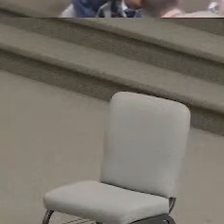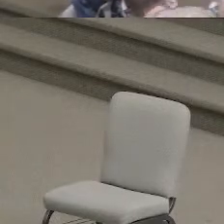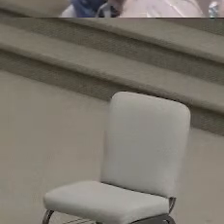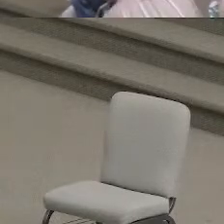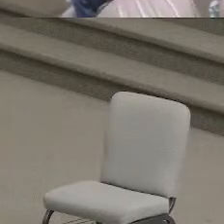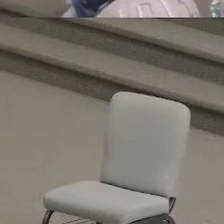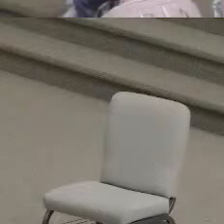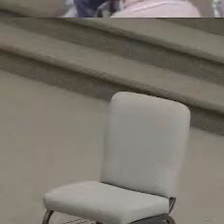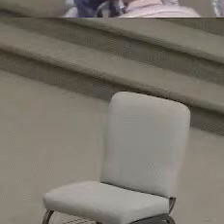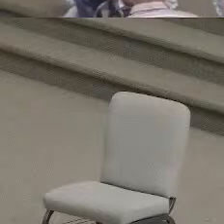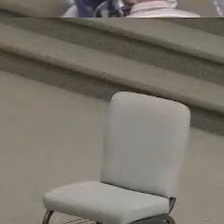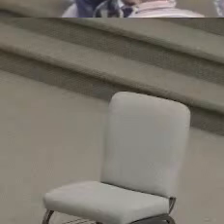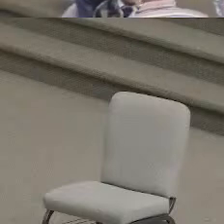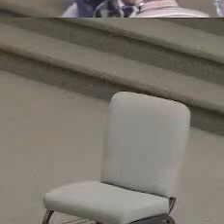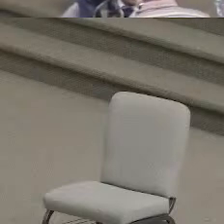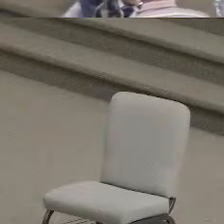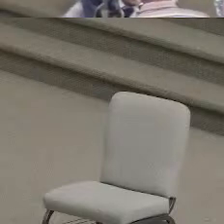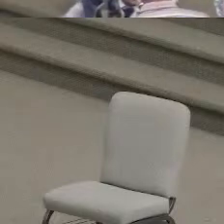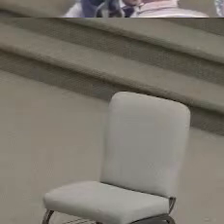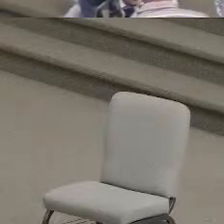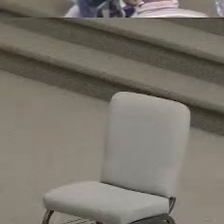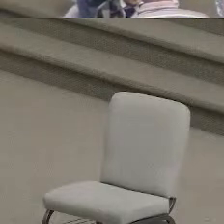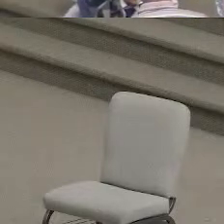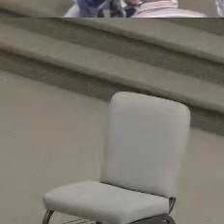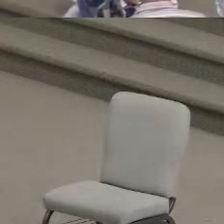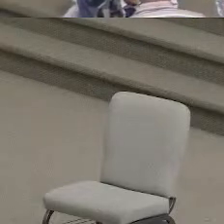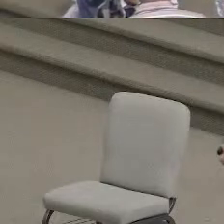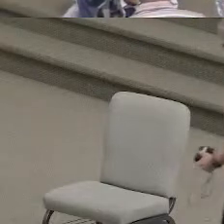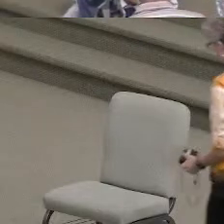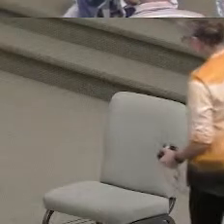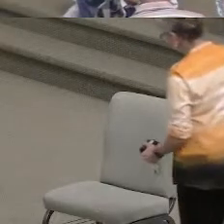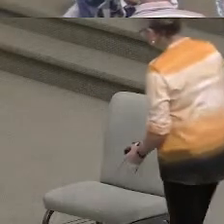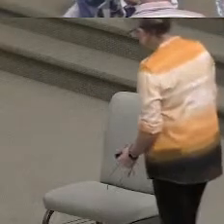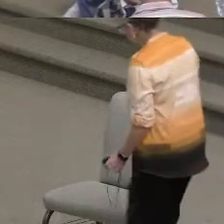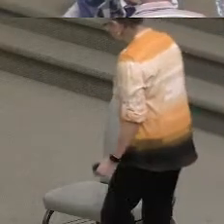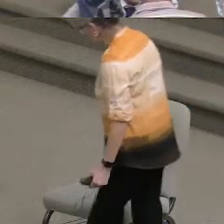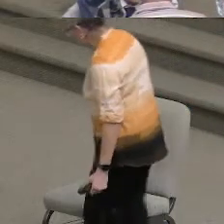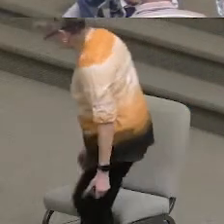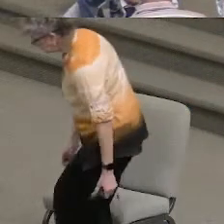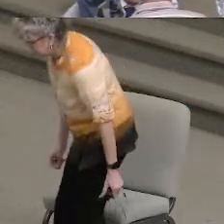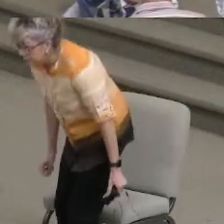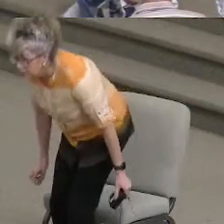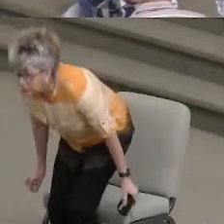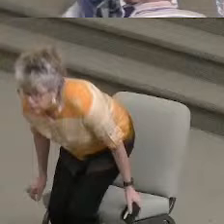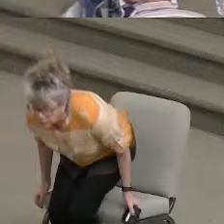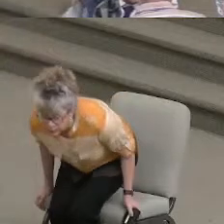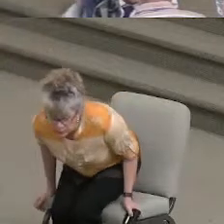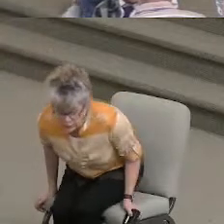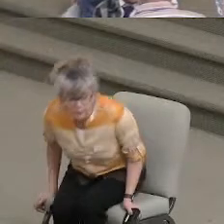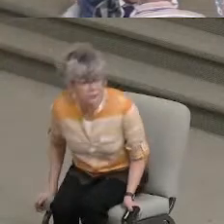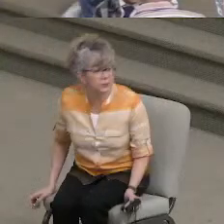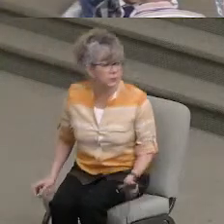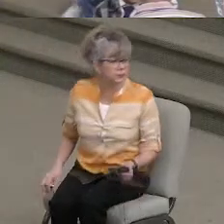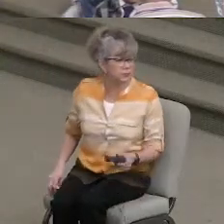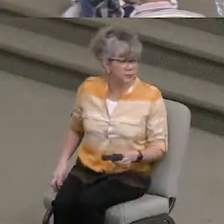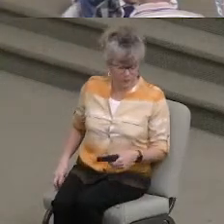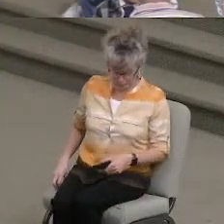Watch Jackson do it. The world and its desires pass away, but whoever does the will of God lives forever.